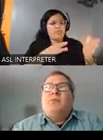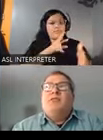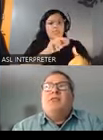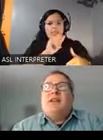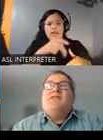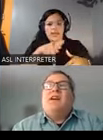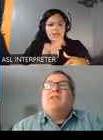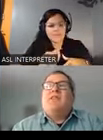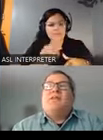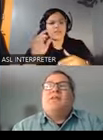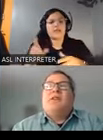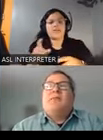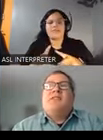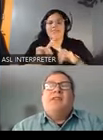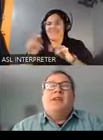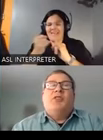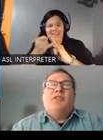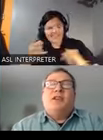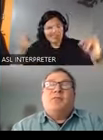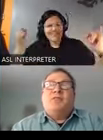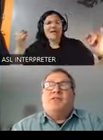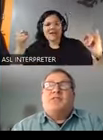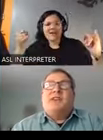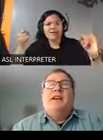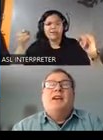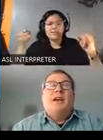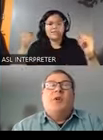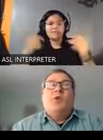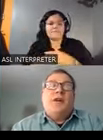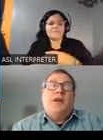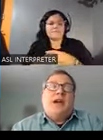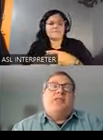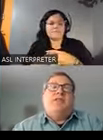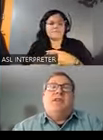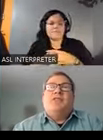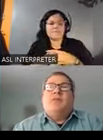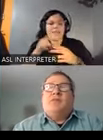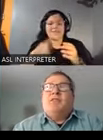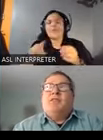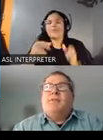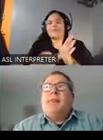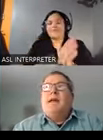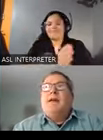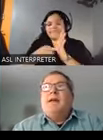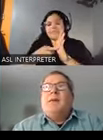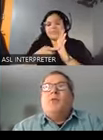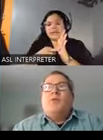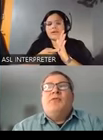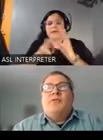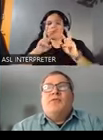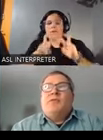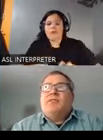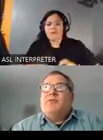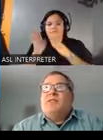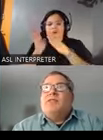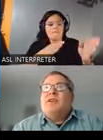identifying community lifelines. These are elements that enable other aspects of society and require action if they are disrupted. We